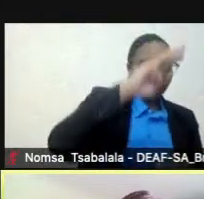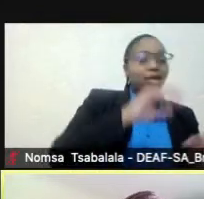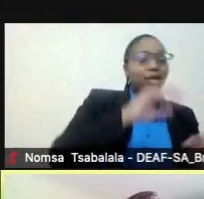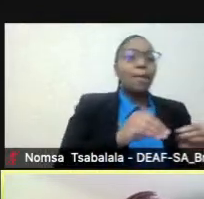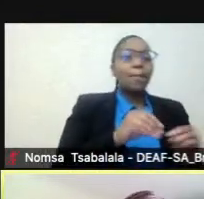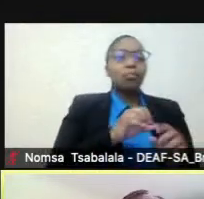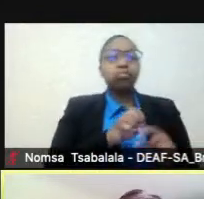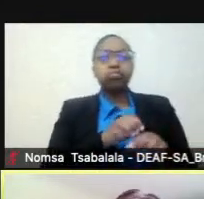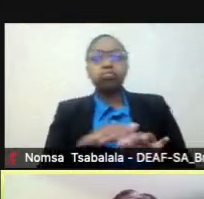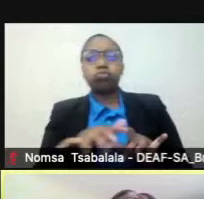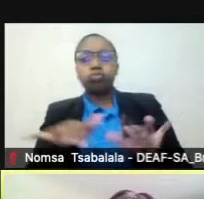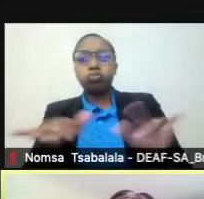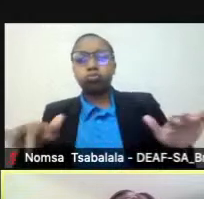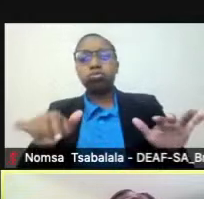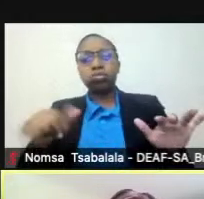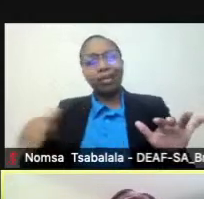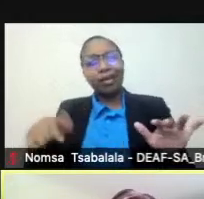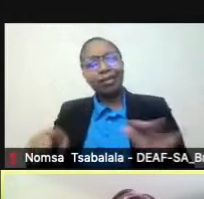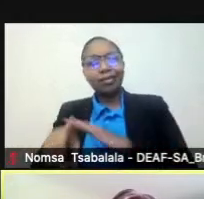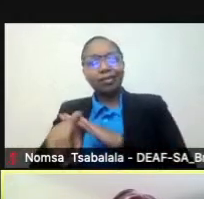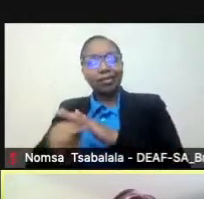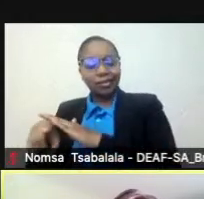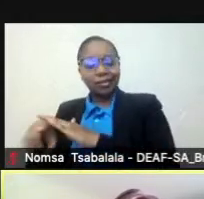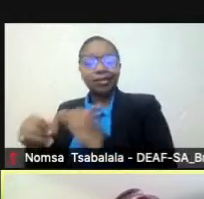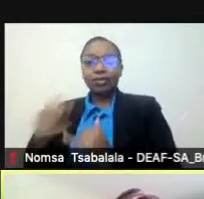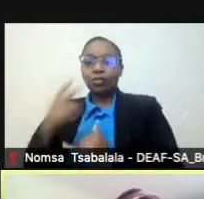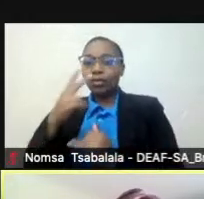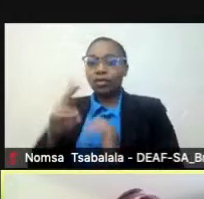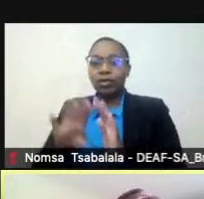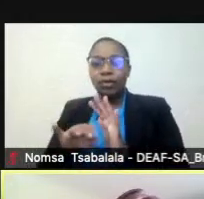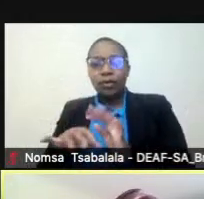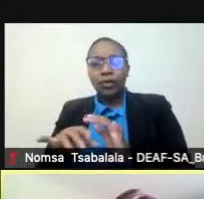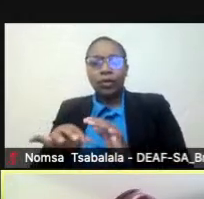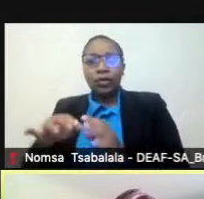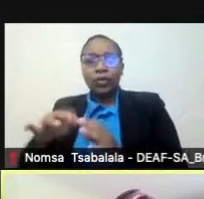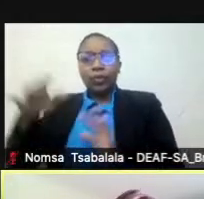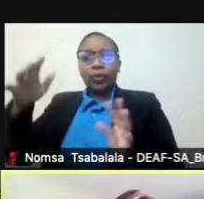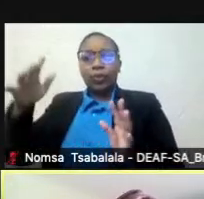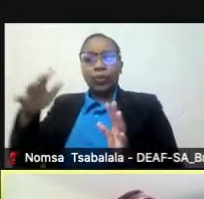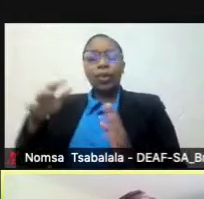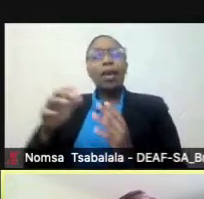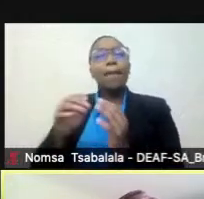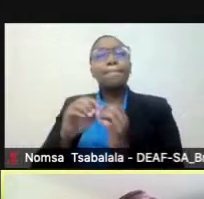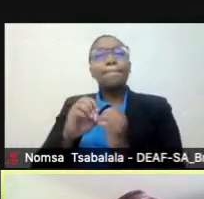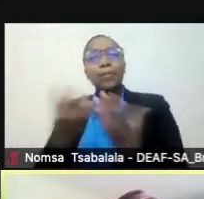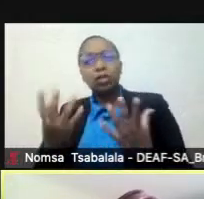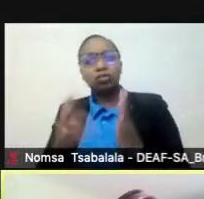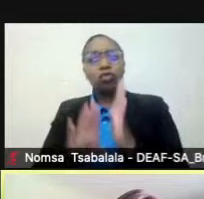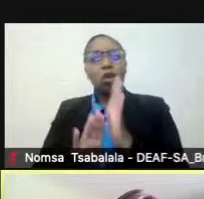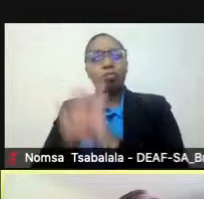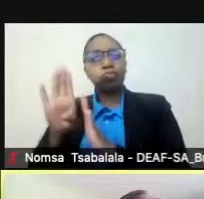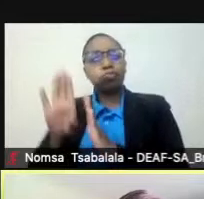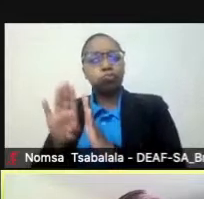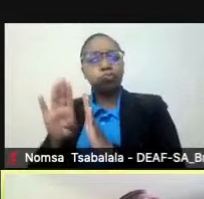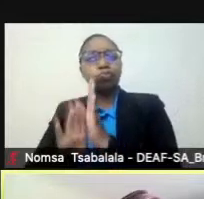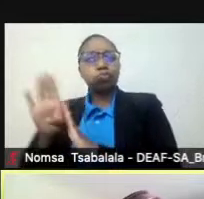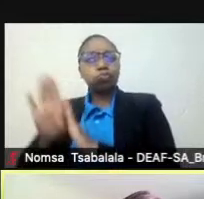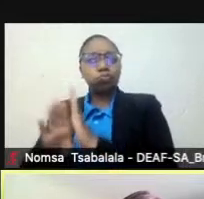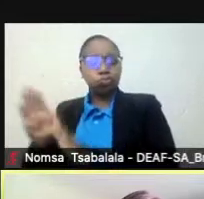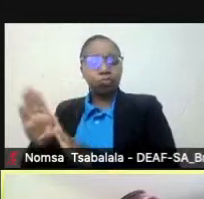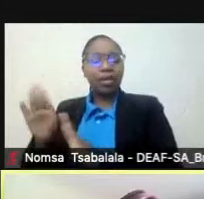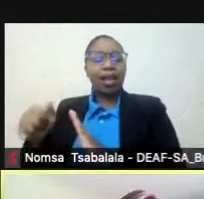seeing increases in all of these districts. This is the incidence. So the incidence takes into account the underlying population. We know